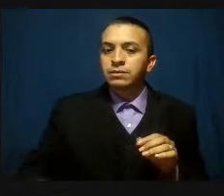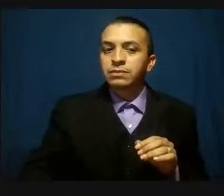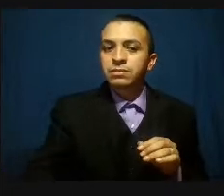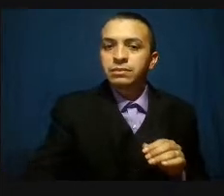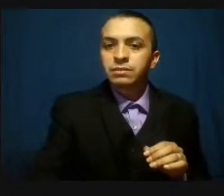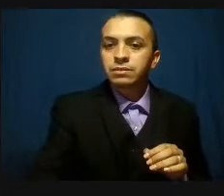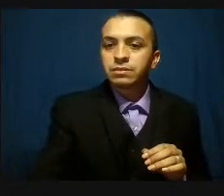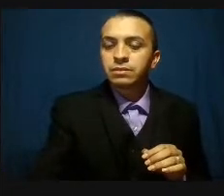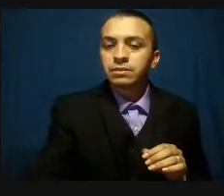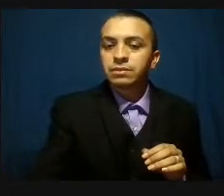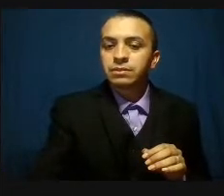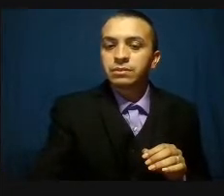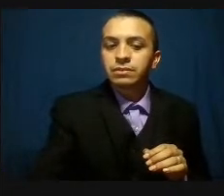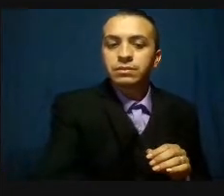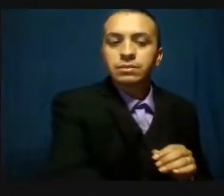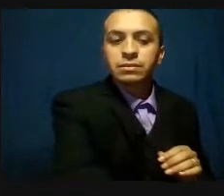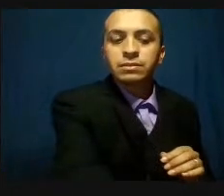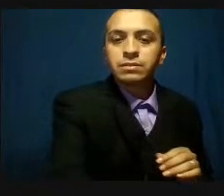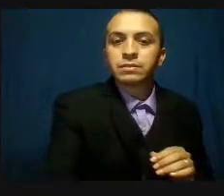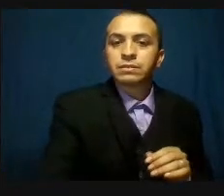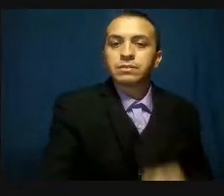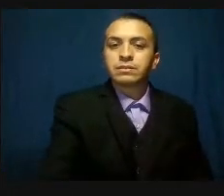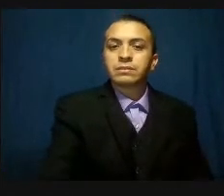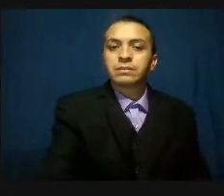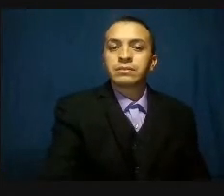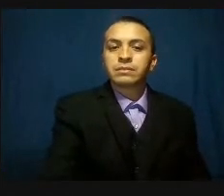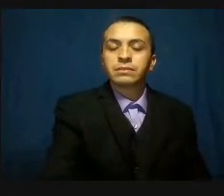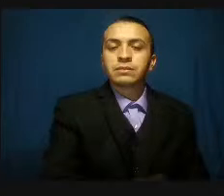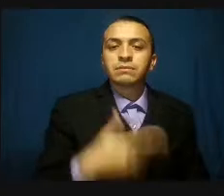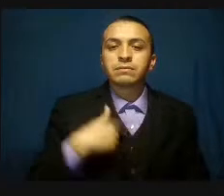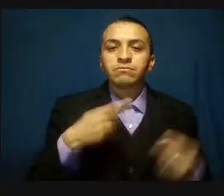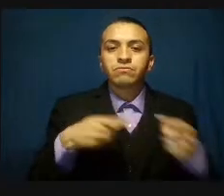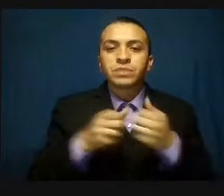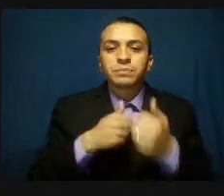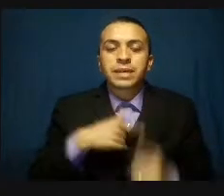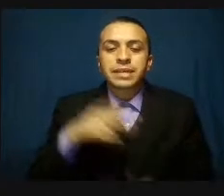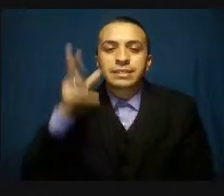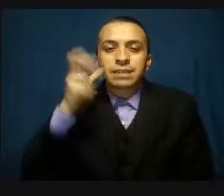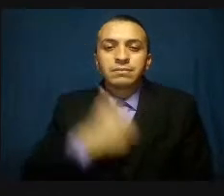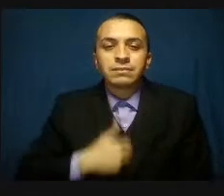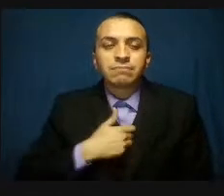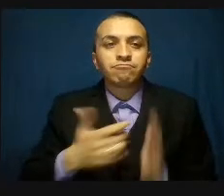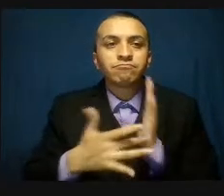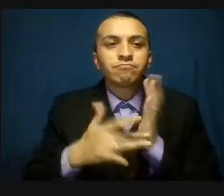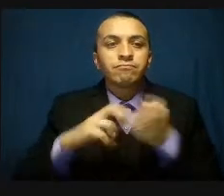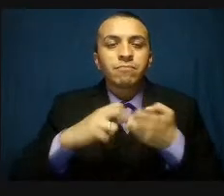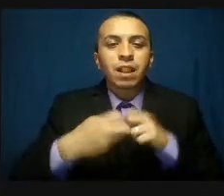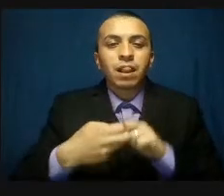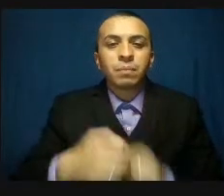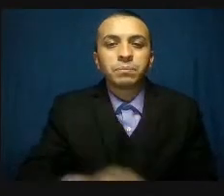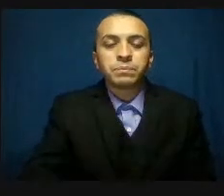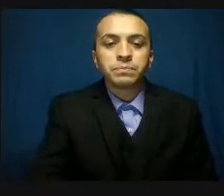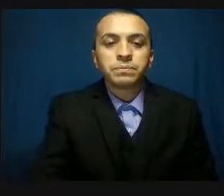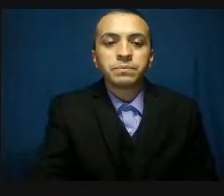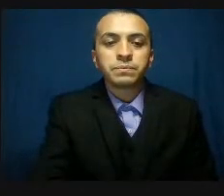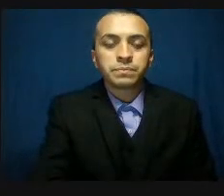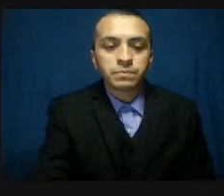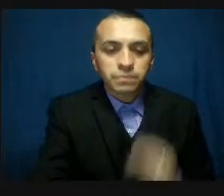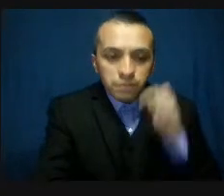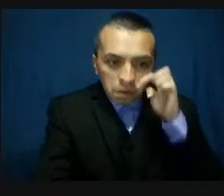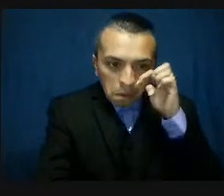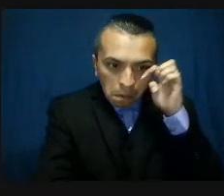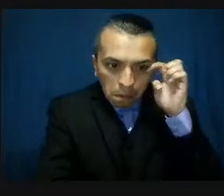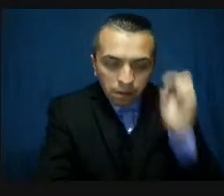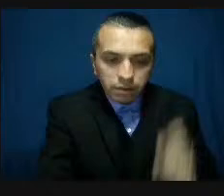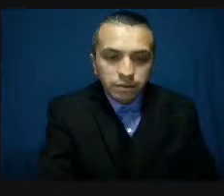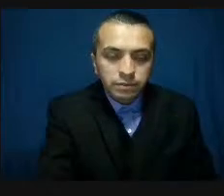up. So what I'm saying to you right now, the air is good right now, especially from Bishop to Mammoth, and it's not so bad in the foothills. So if you're